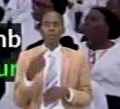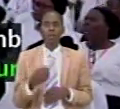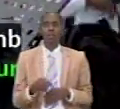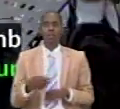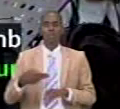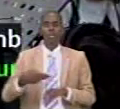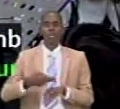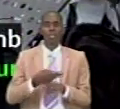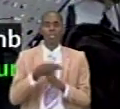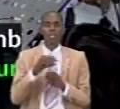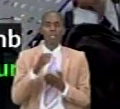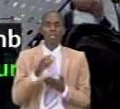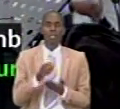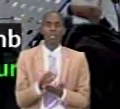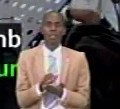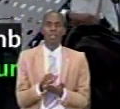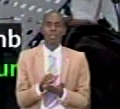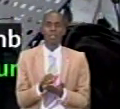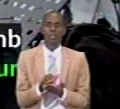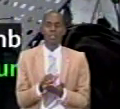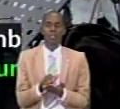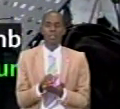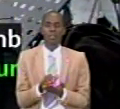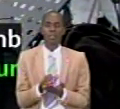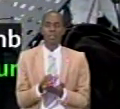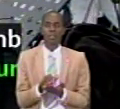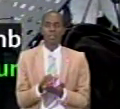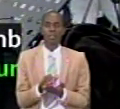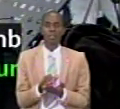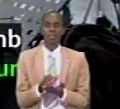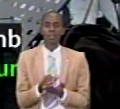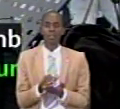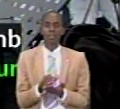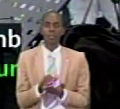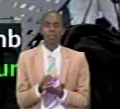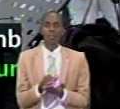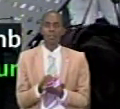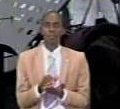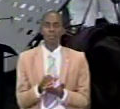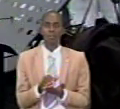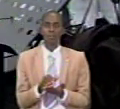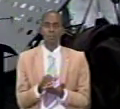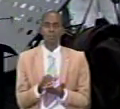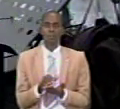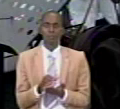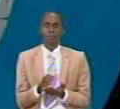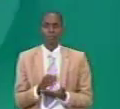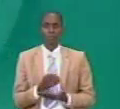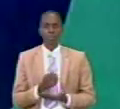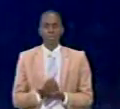of the land I am